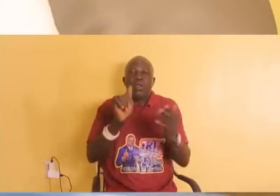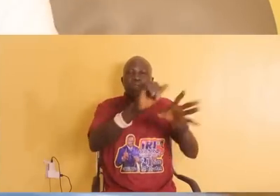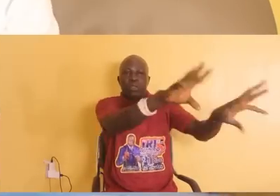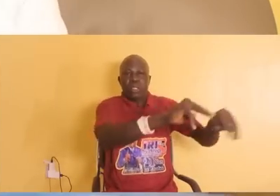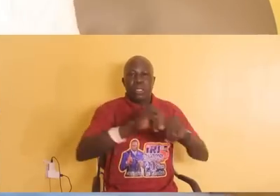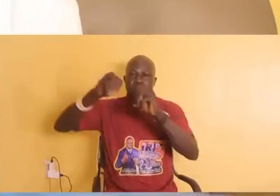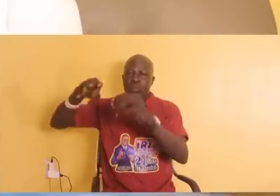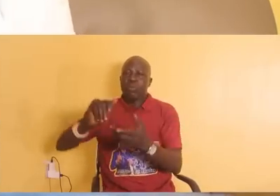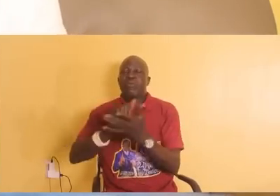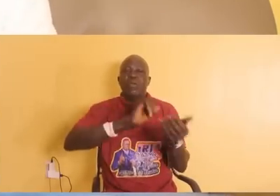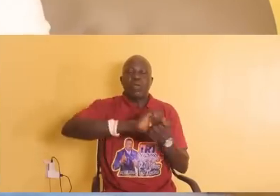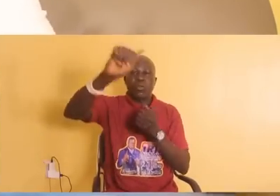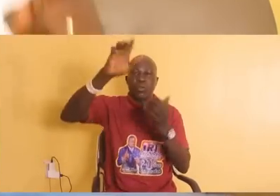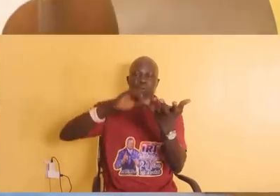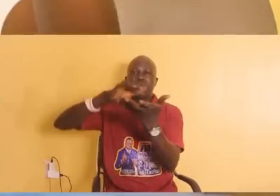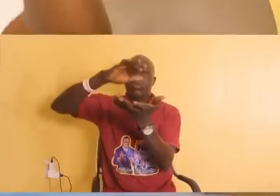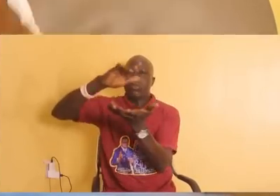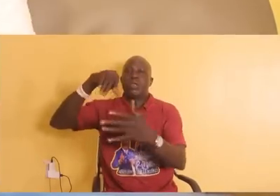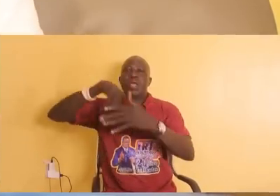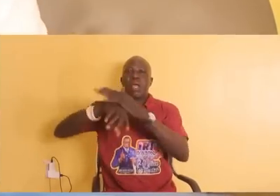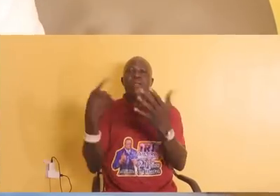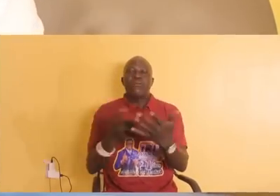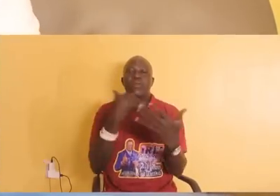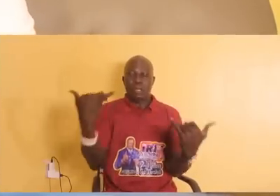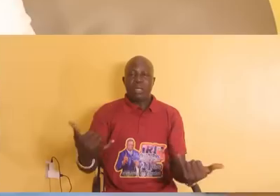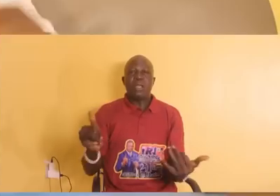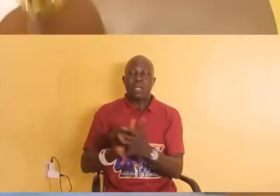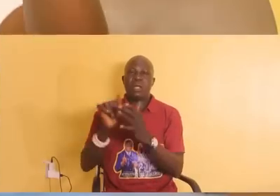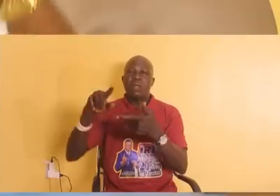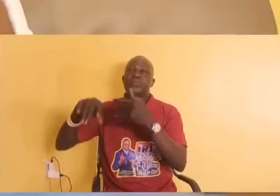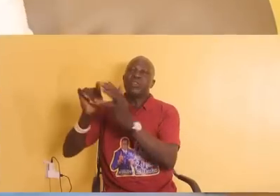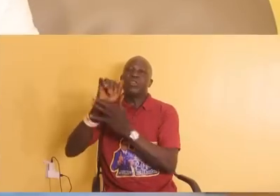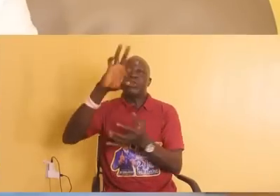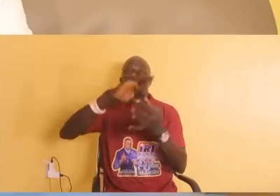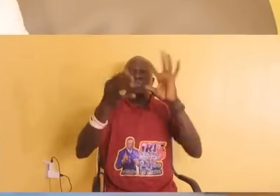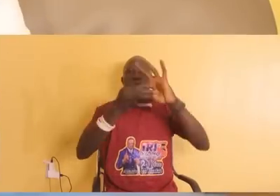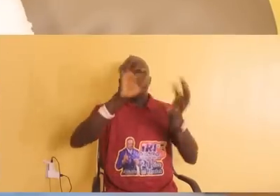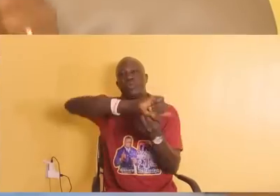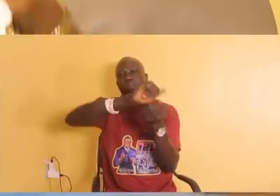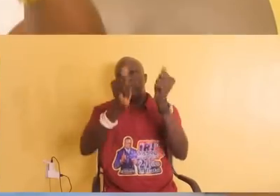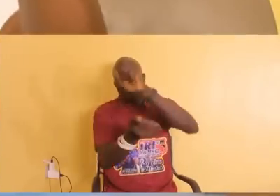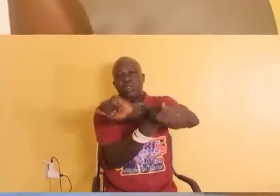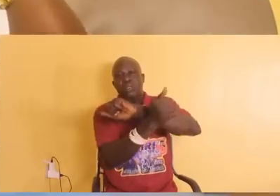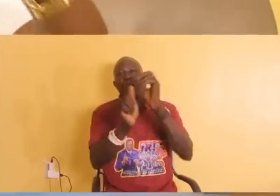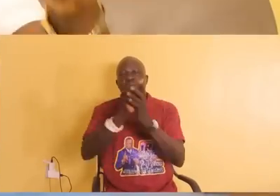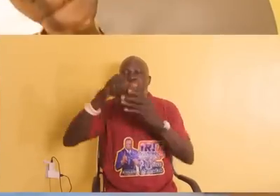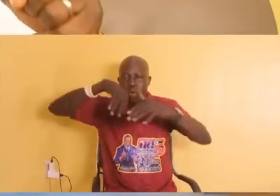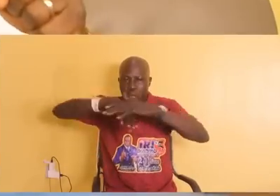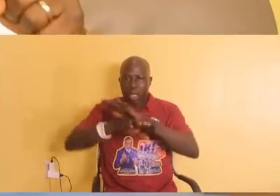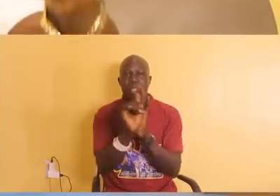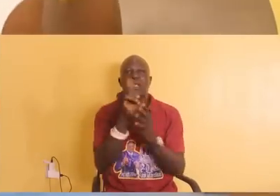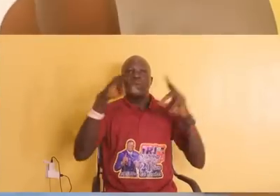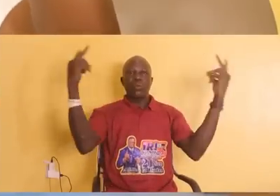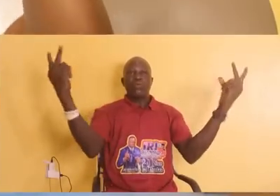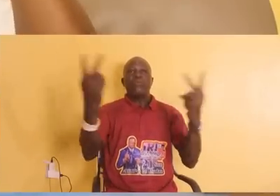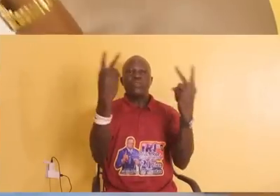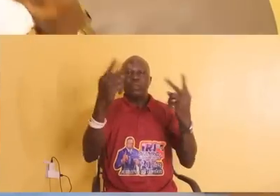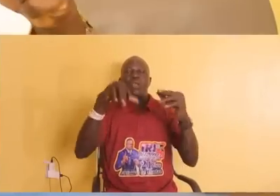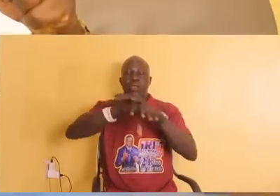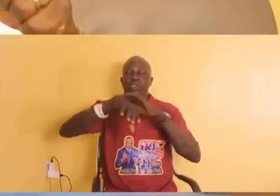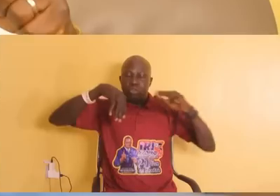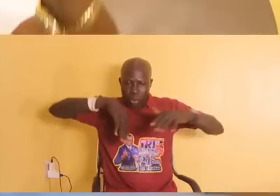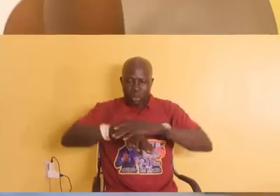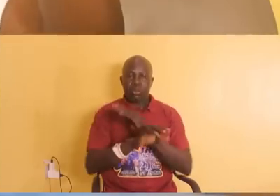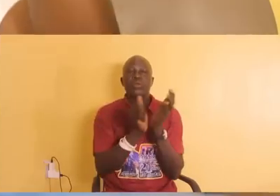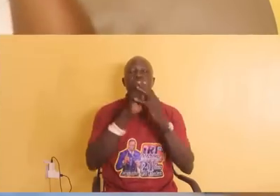God. Move into your glory from now henceforth. That story will change. You will move into victory. You will